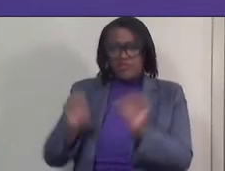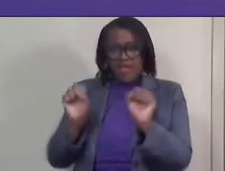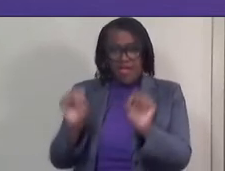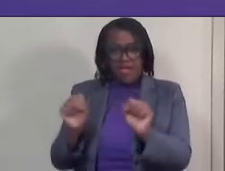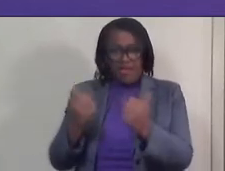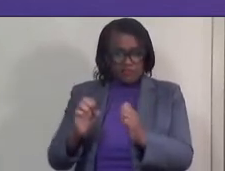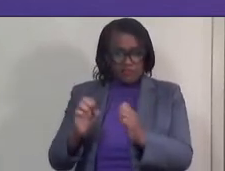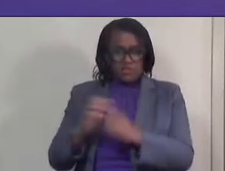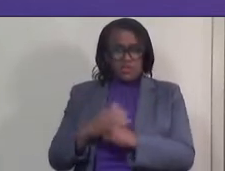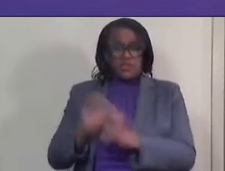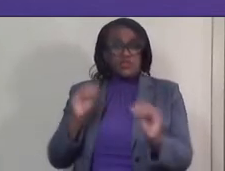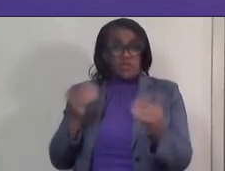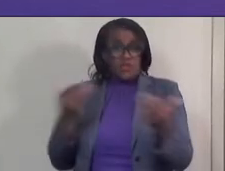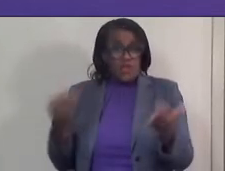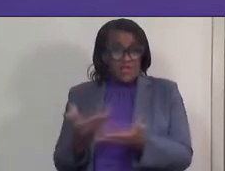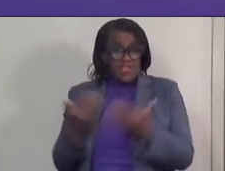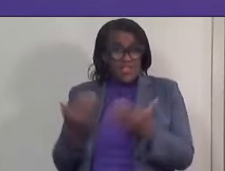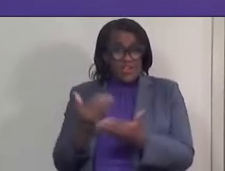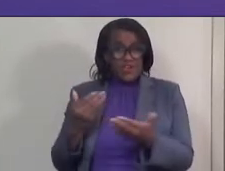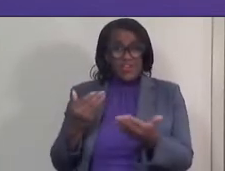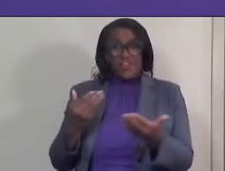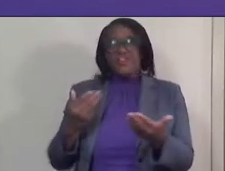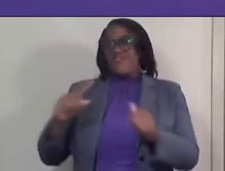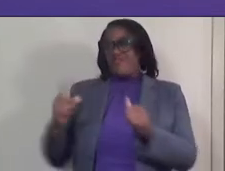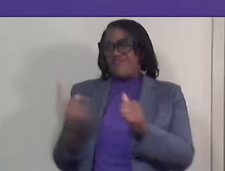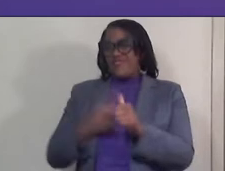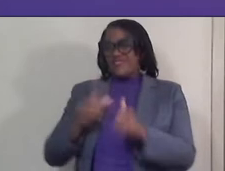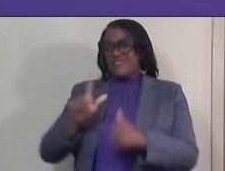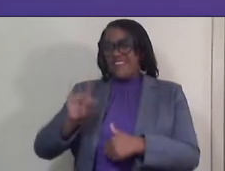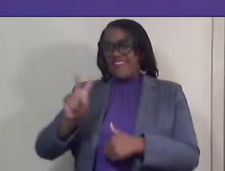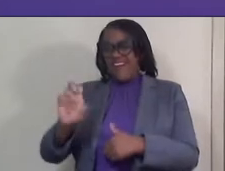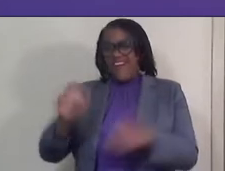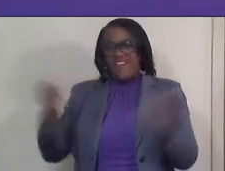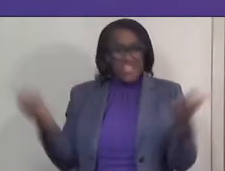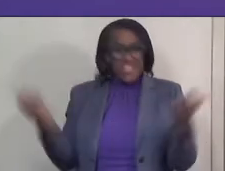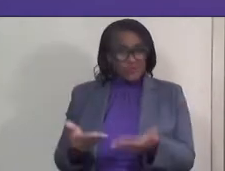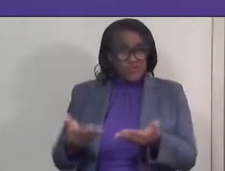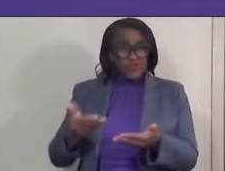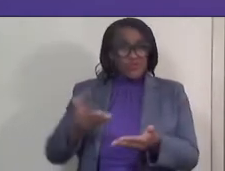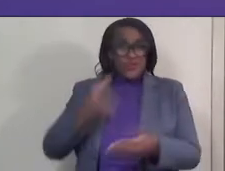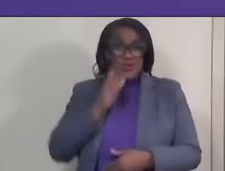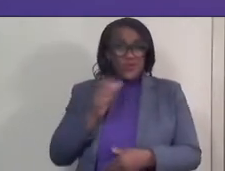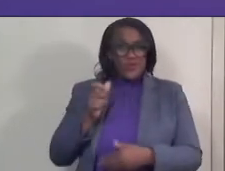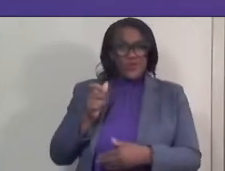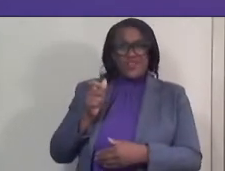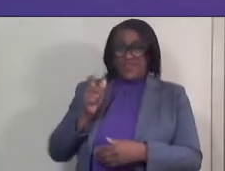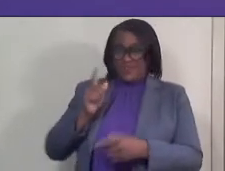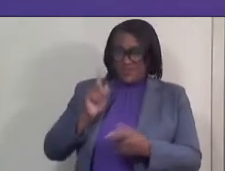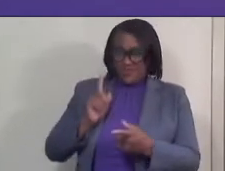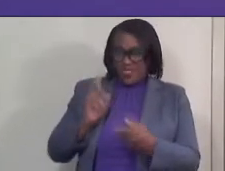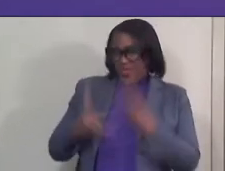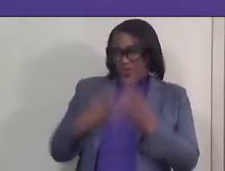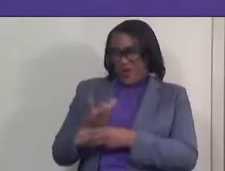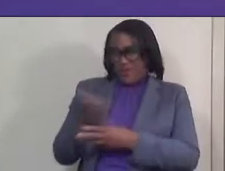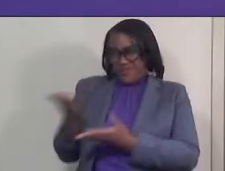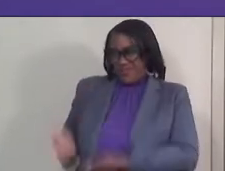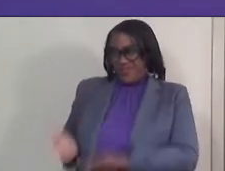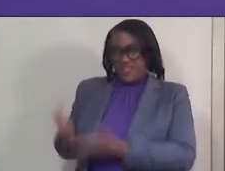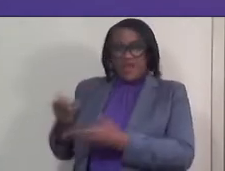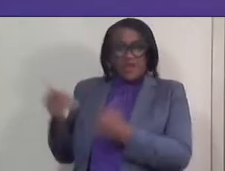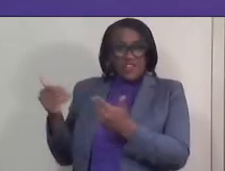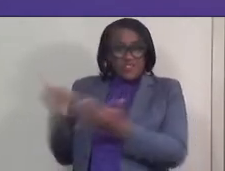So here on our first live, and I'm really excited to introduce to the world tonight a new series